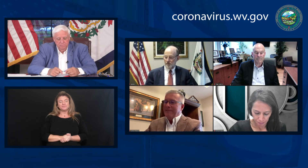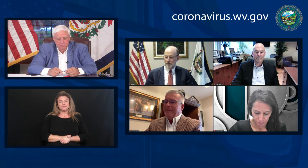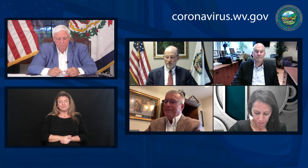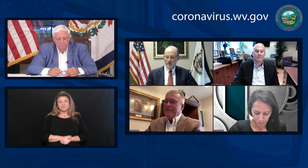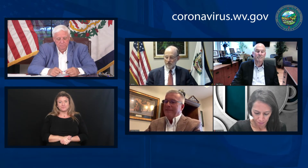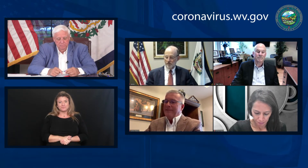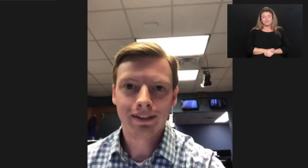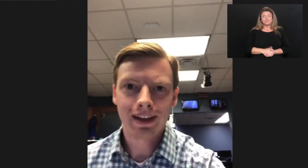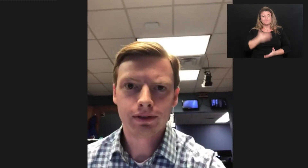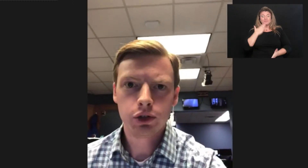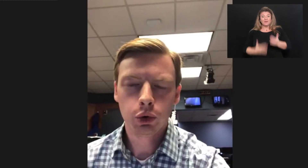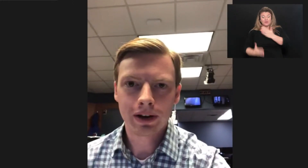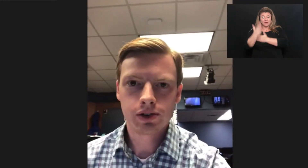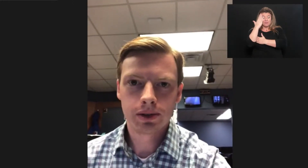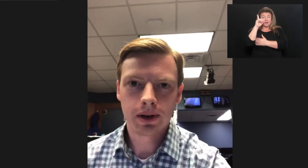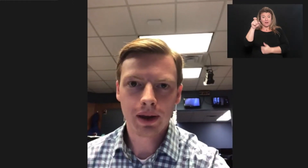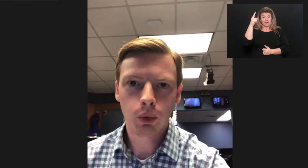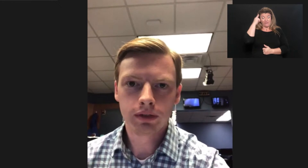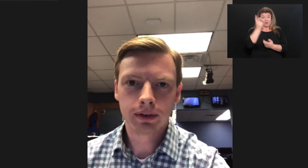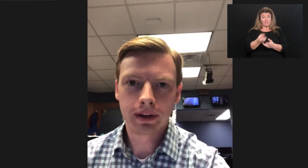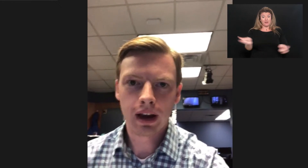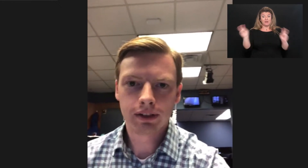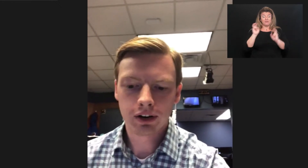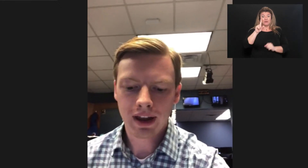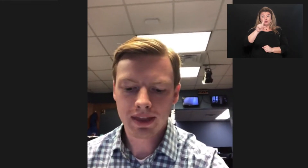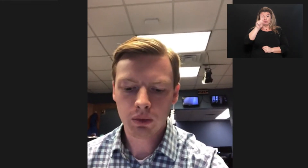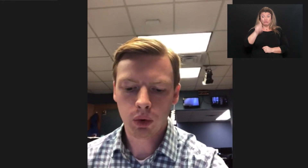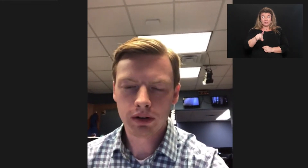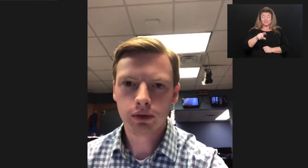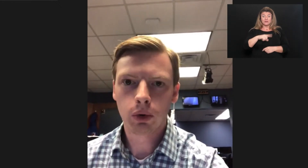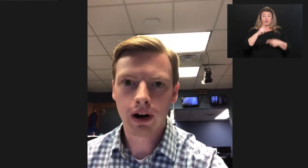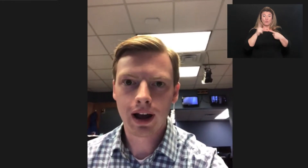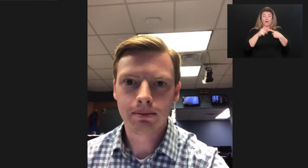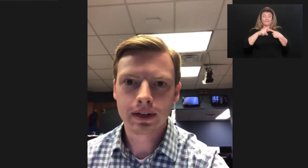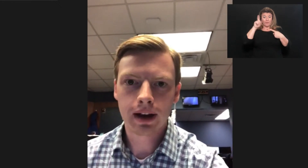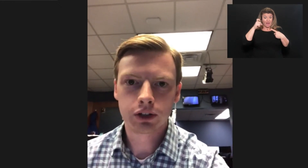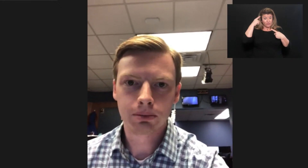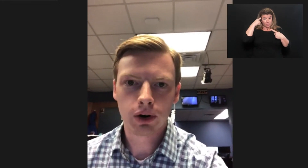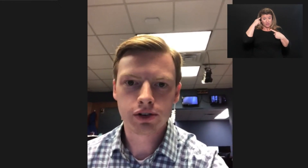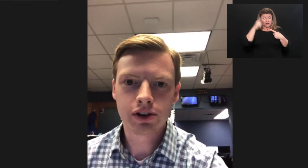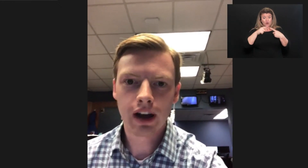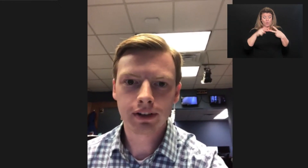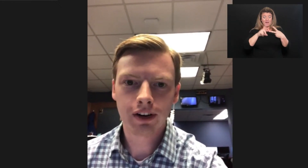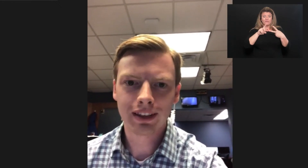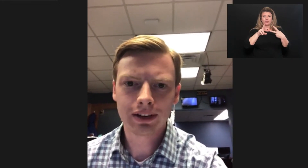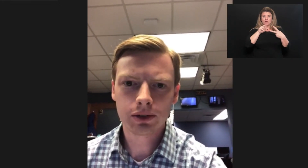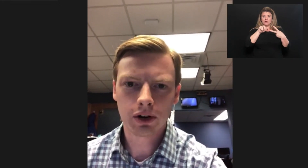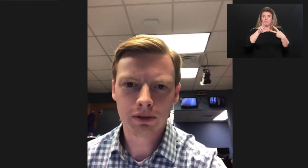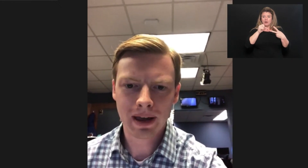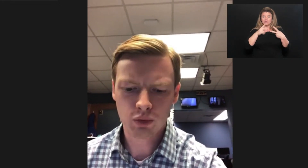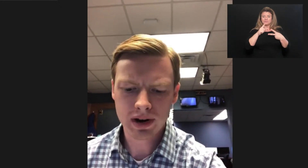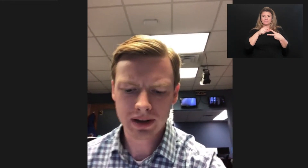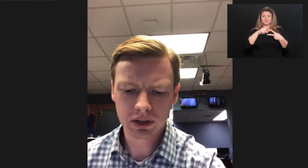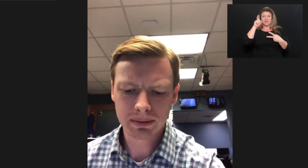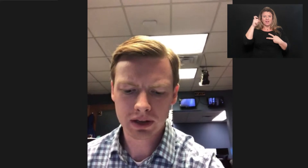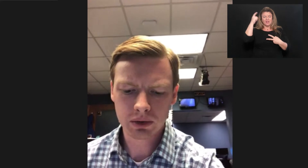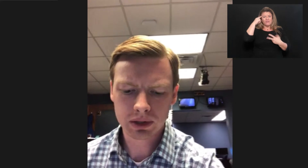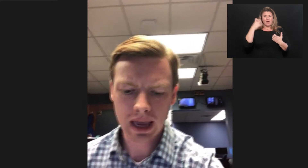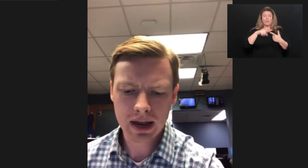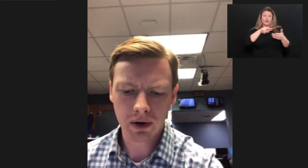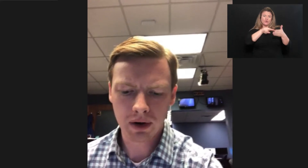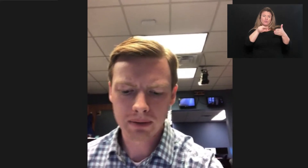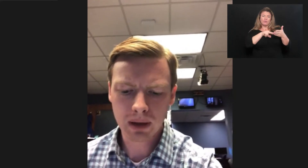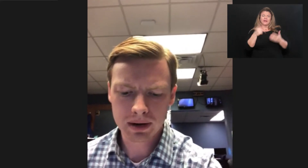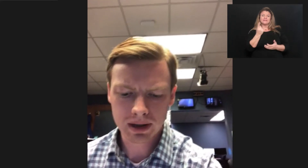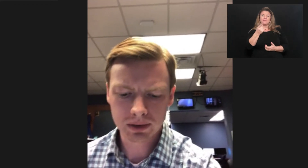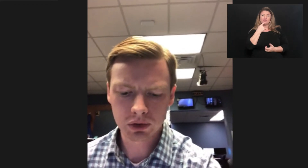Good morning, Governor and panel. I have two questions today, one for the governor and then one for Dr. Marsh. Governor, I'd like to start off by reading something you